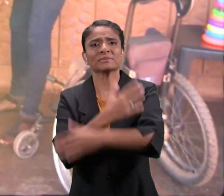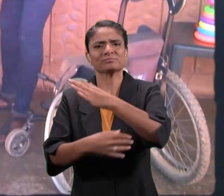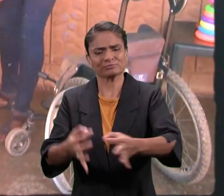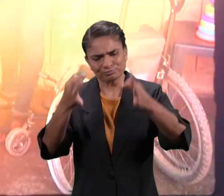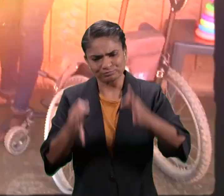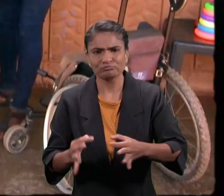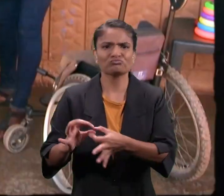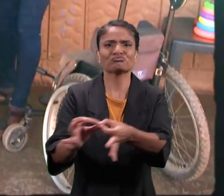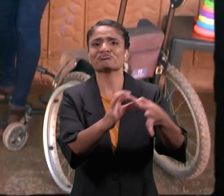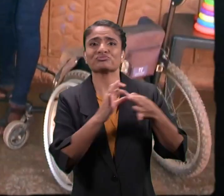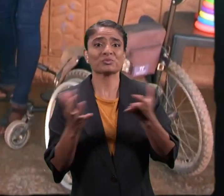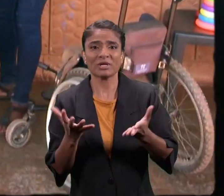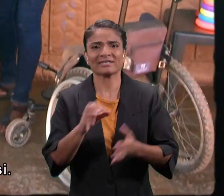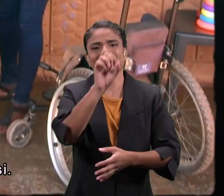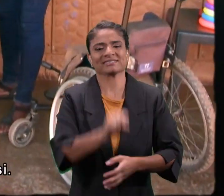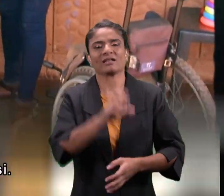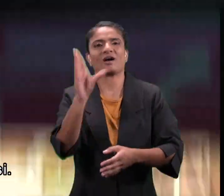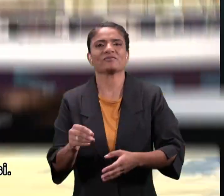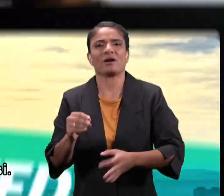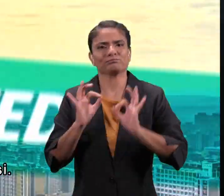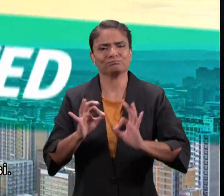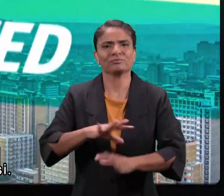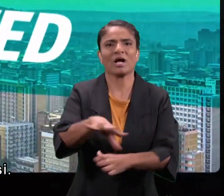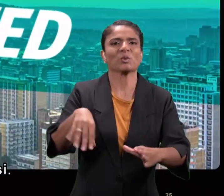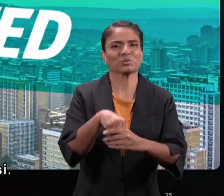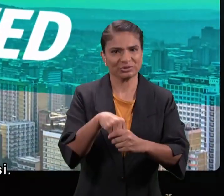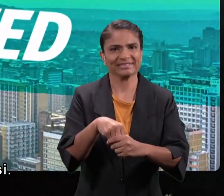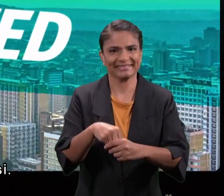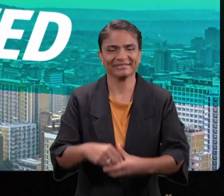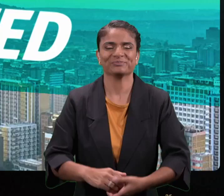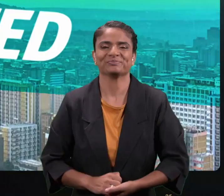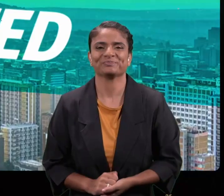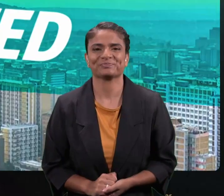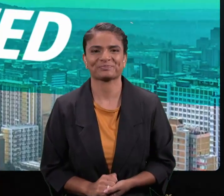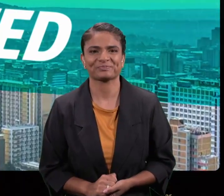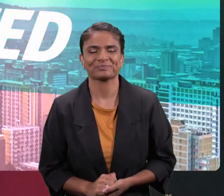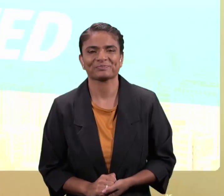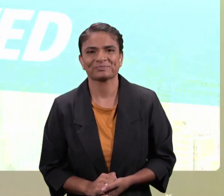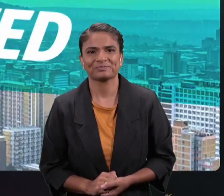with disabilities can and must make to building a disability-inclusive Mzansi.